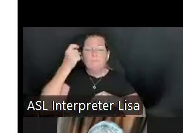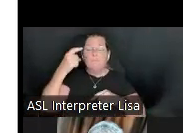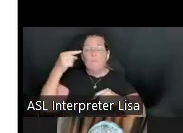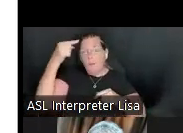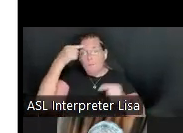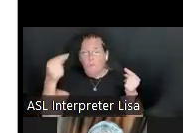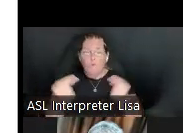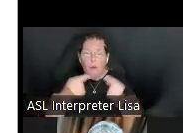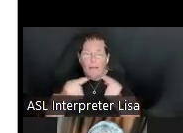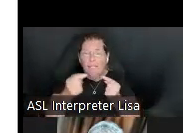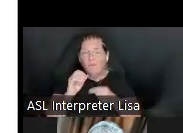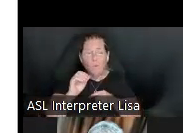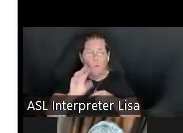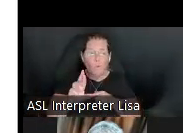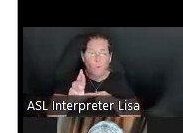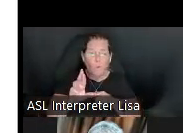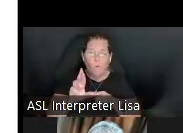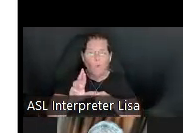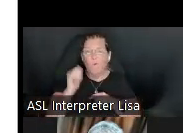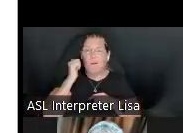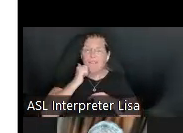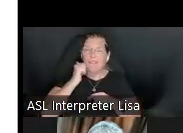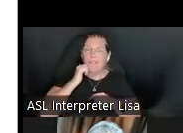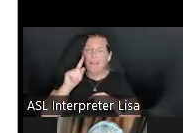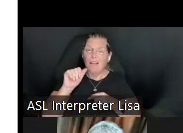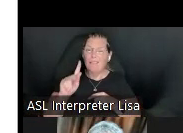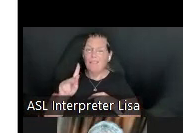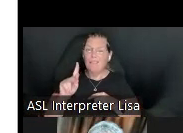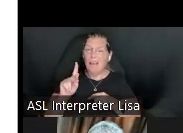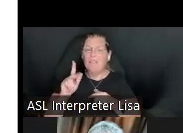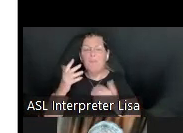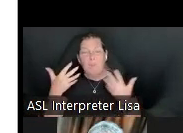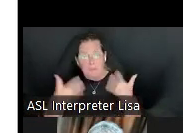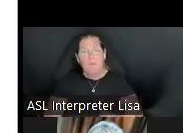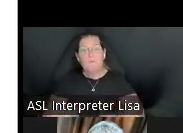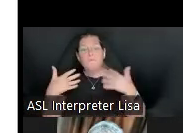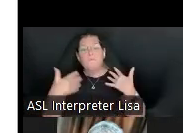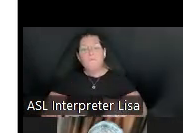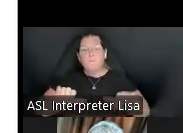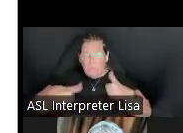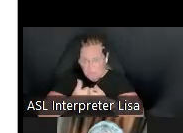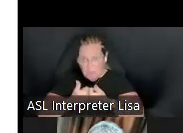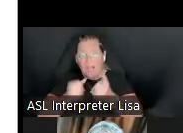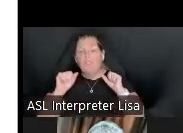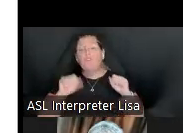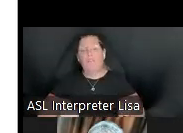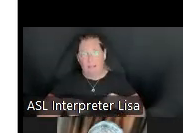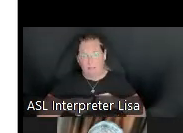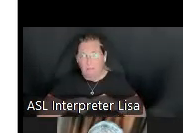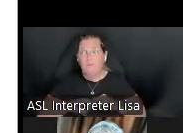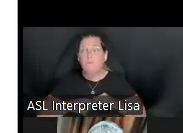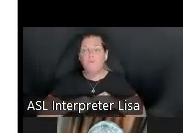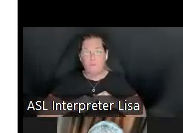of or all of our daily tasks may present significant obstacles that preclude an individual